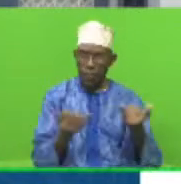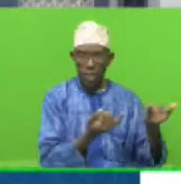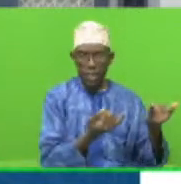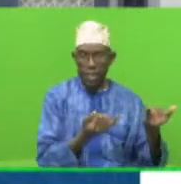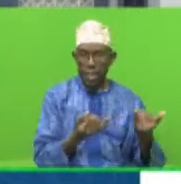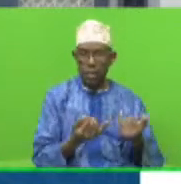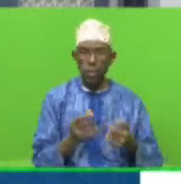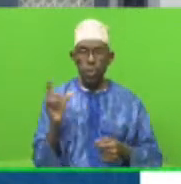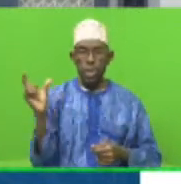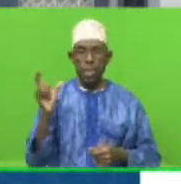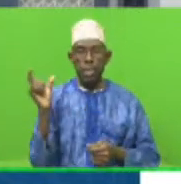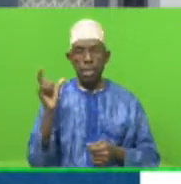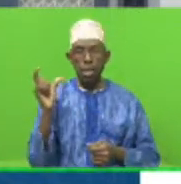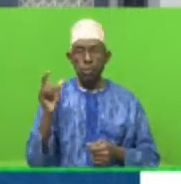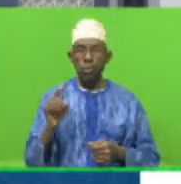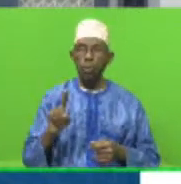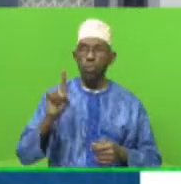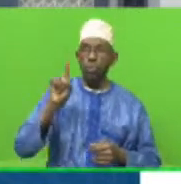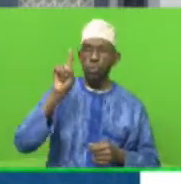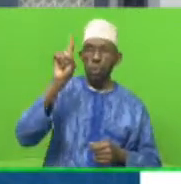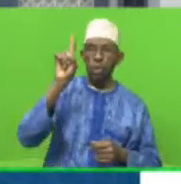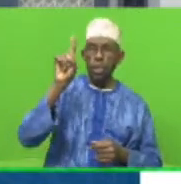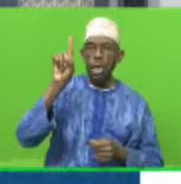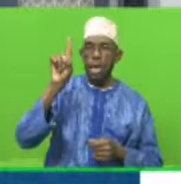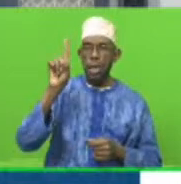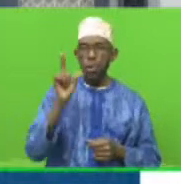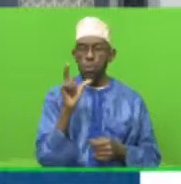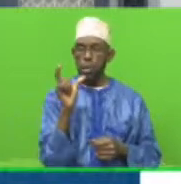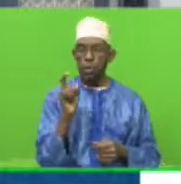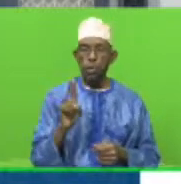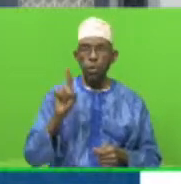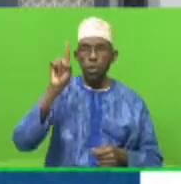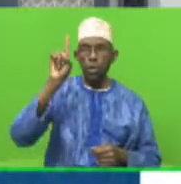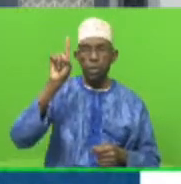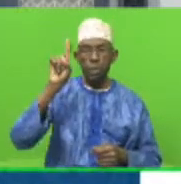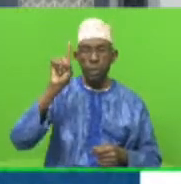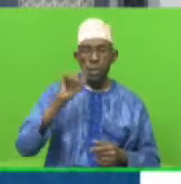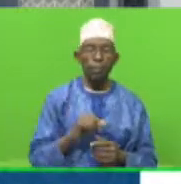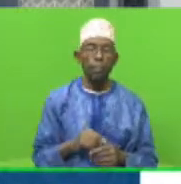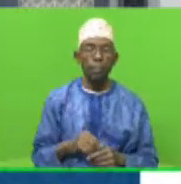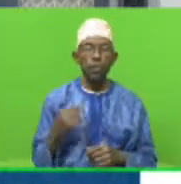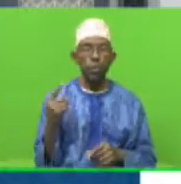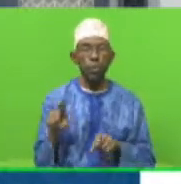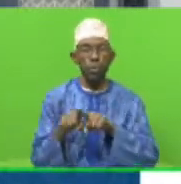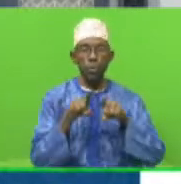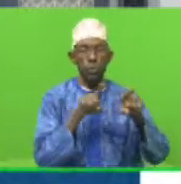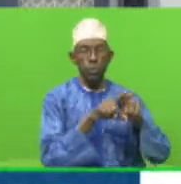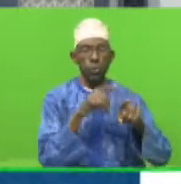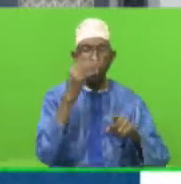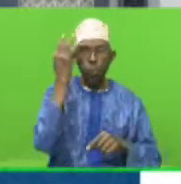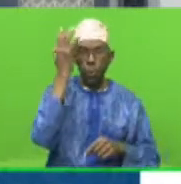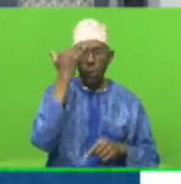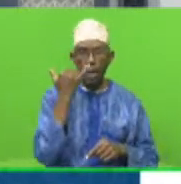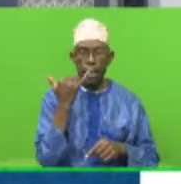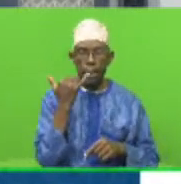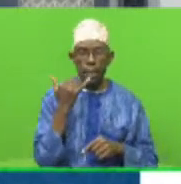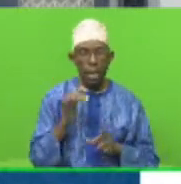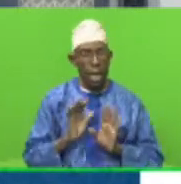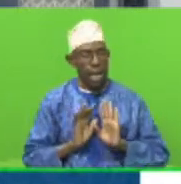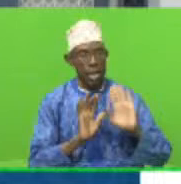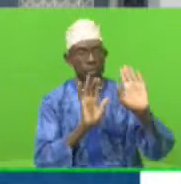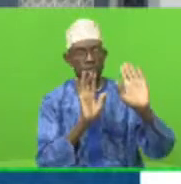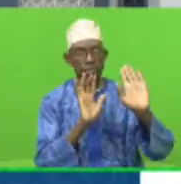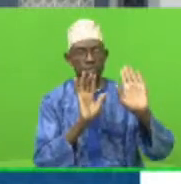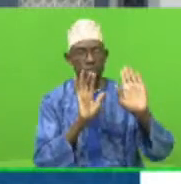this fitra, fitratallahi, the religion of Allah subhanahu wa ta'ala, is also because we do not want to leave